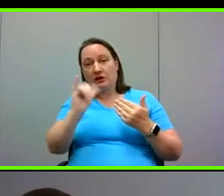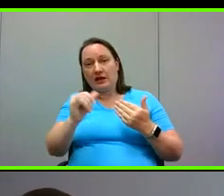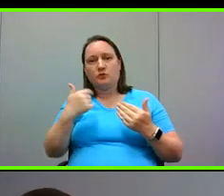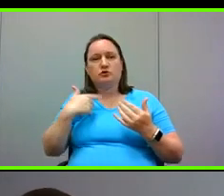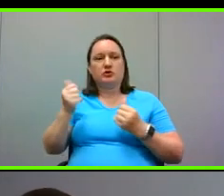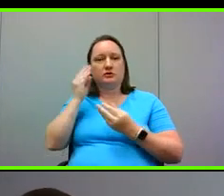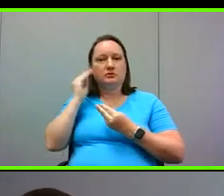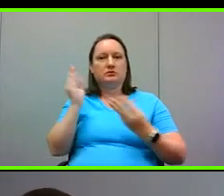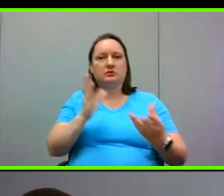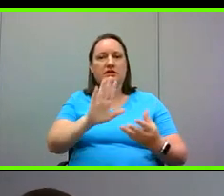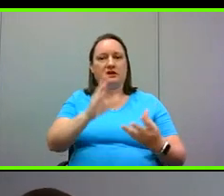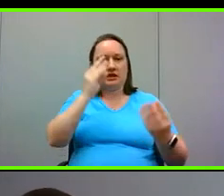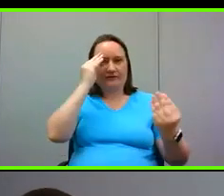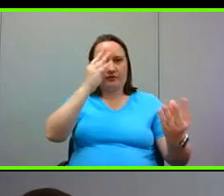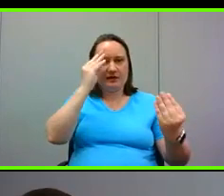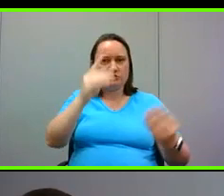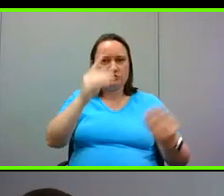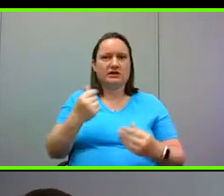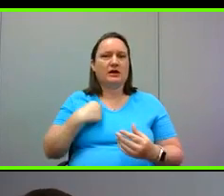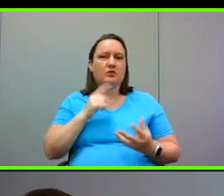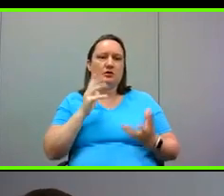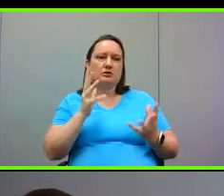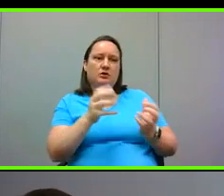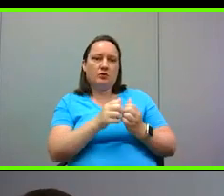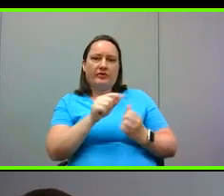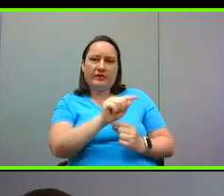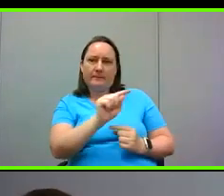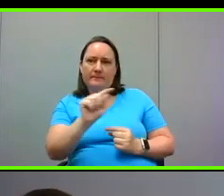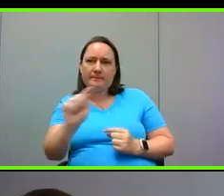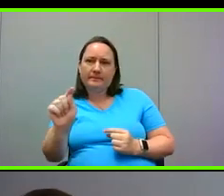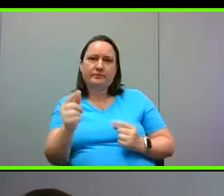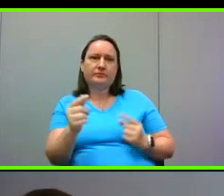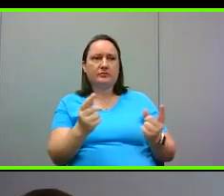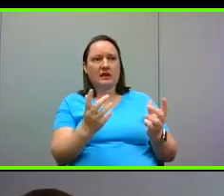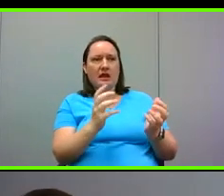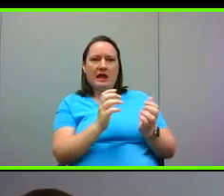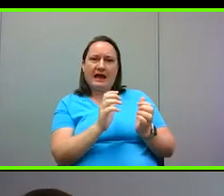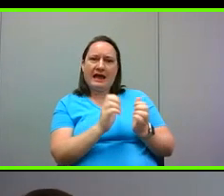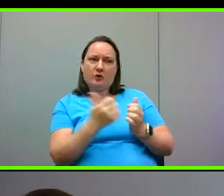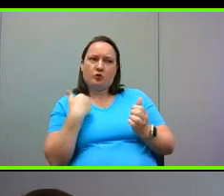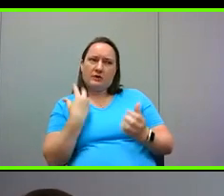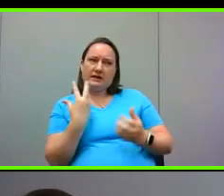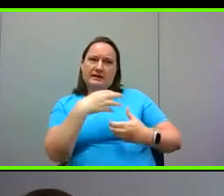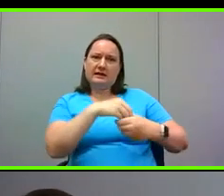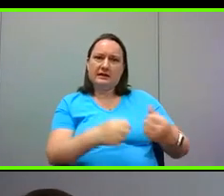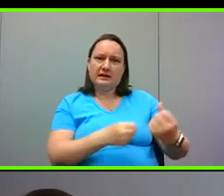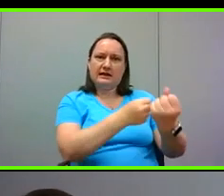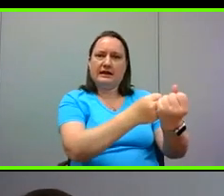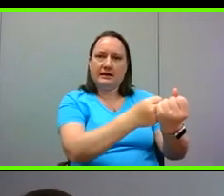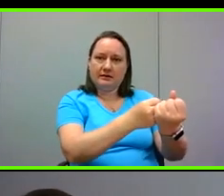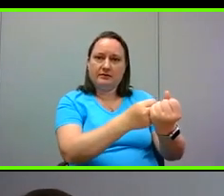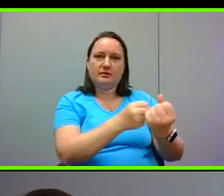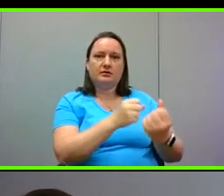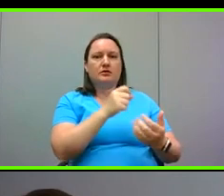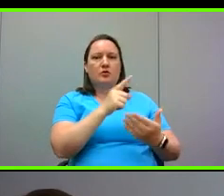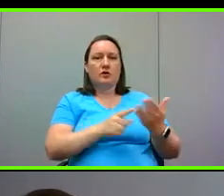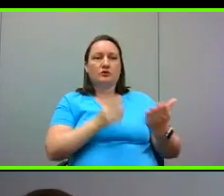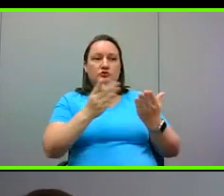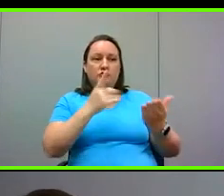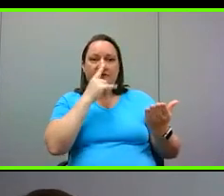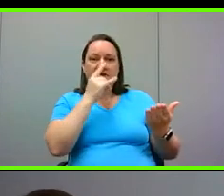those conversations with them about, how to bring us in. How does it look for pre-ET services for this upcoming school year, whether you're